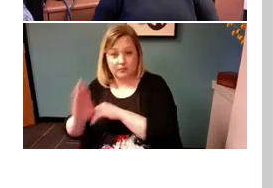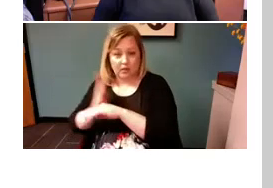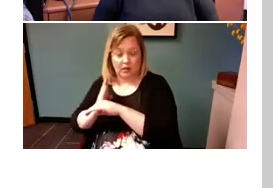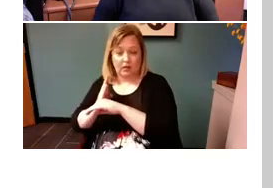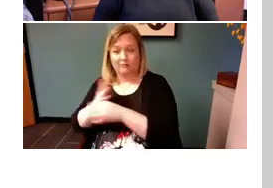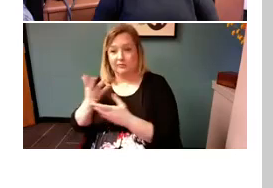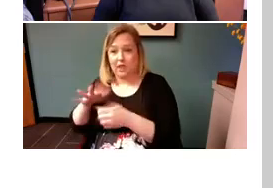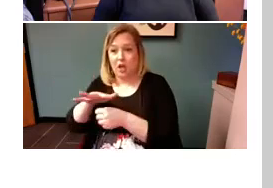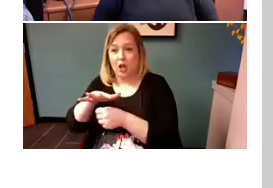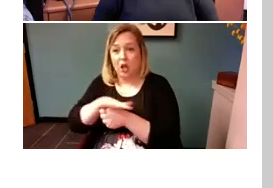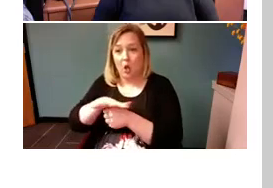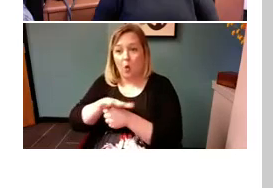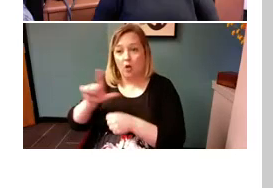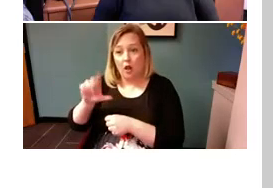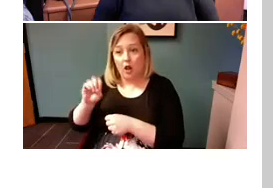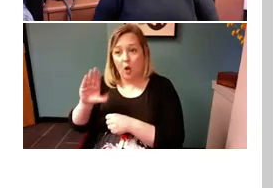or